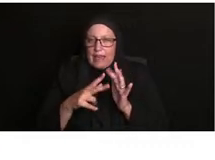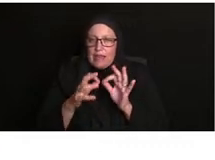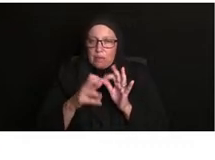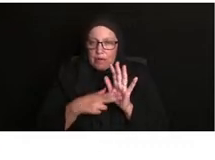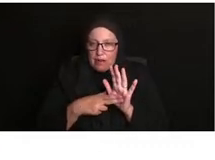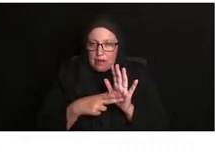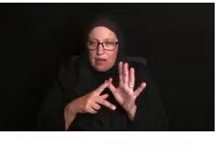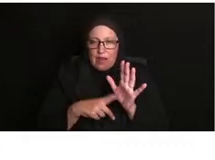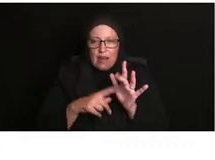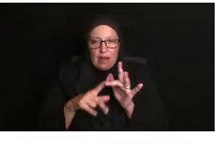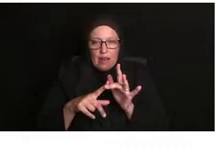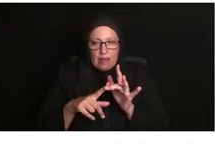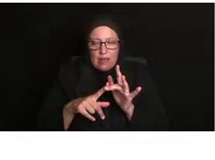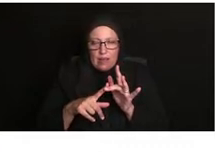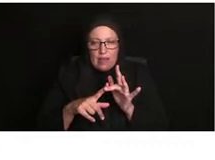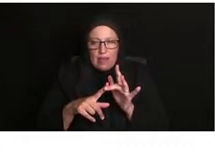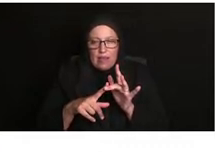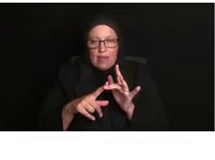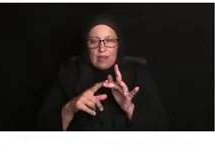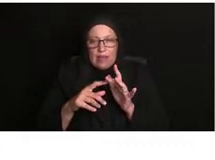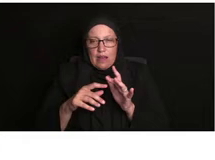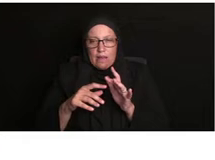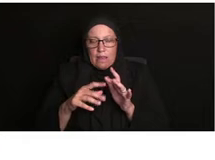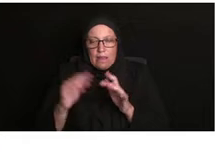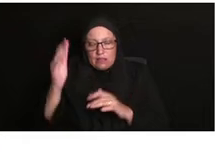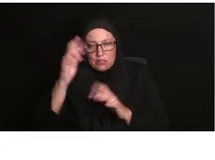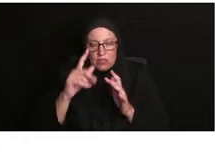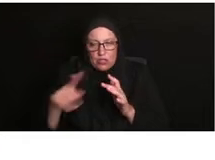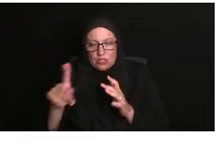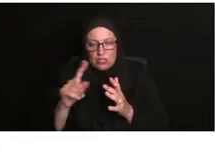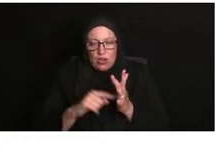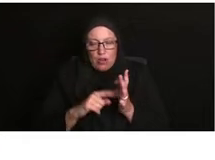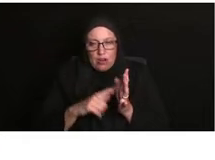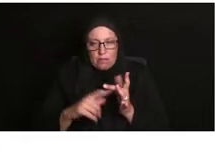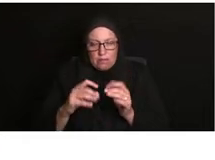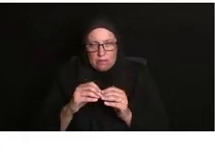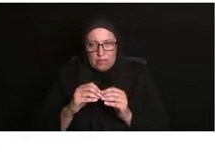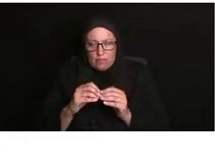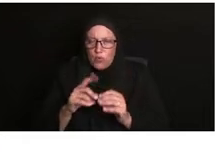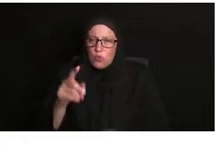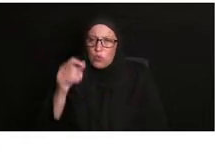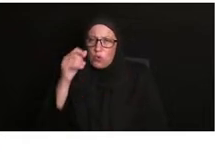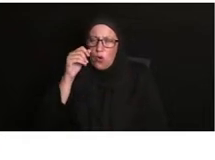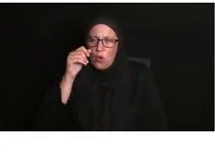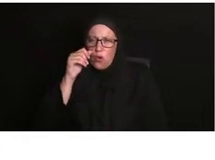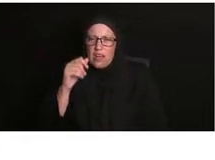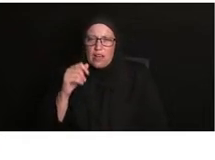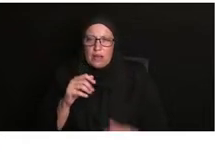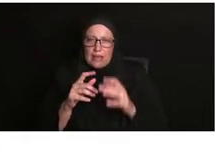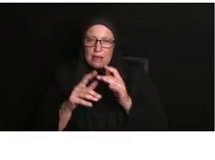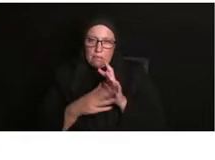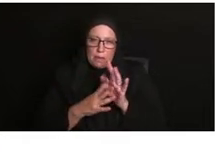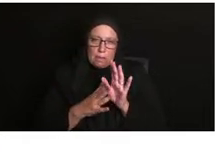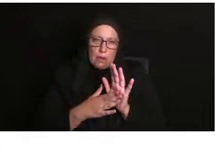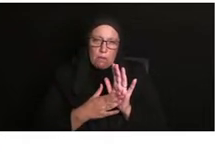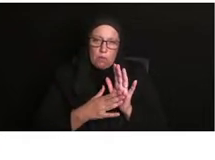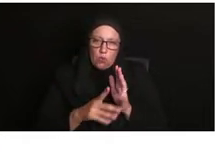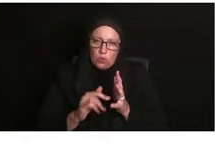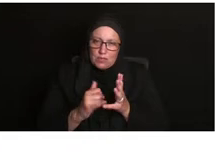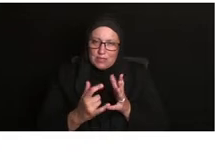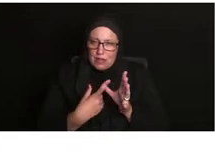Muhammad. And you know Imam Musa ibn Ja'far, he is the son